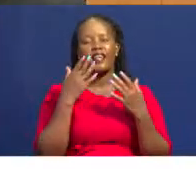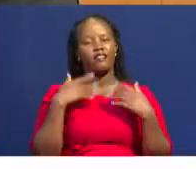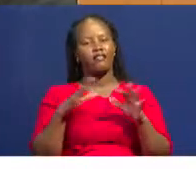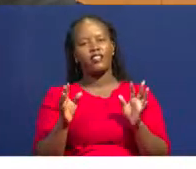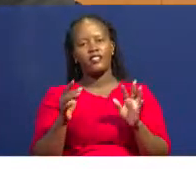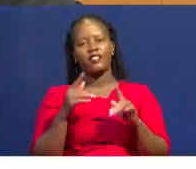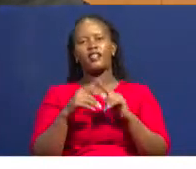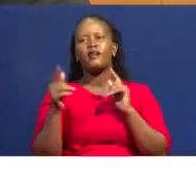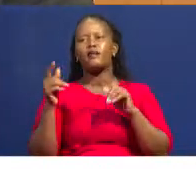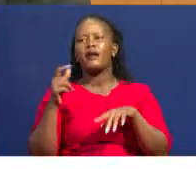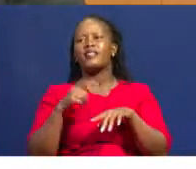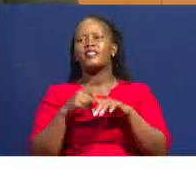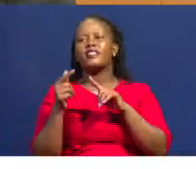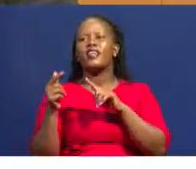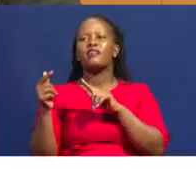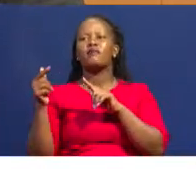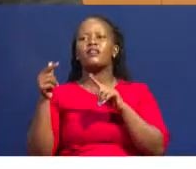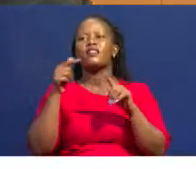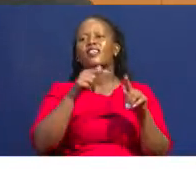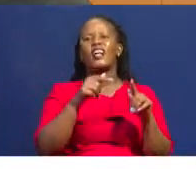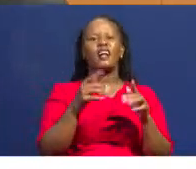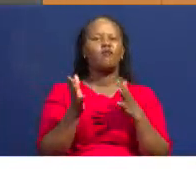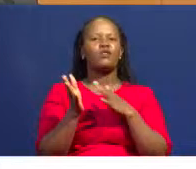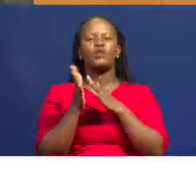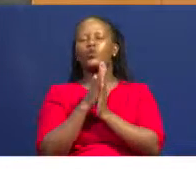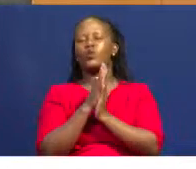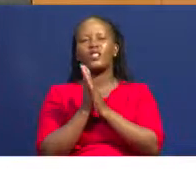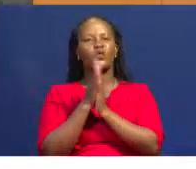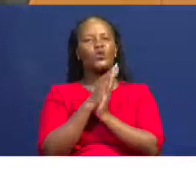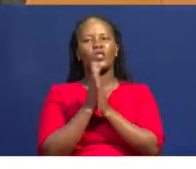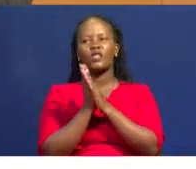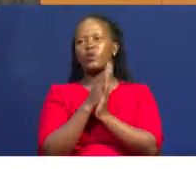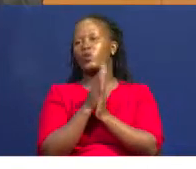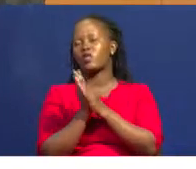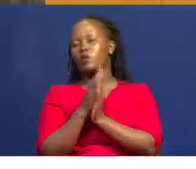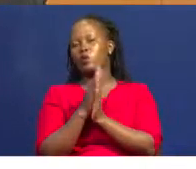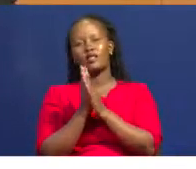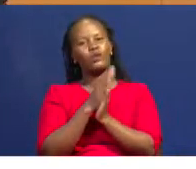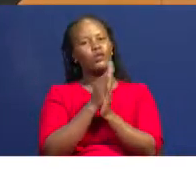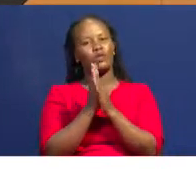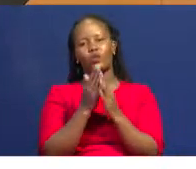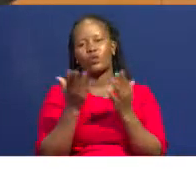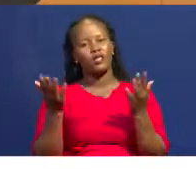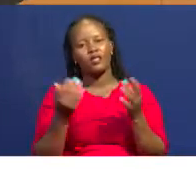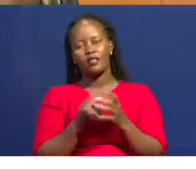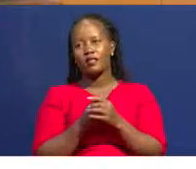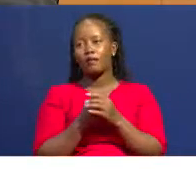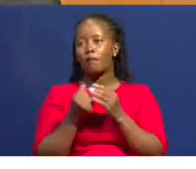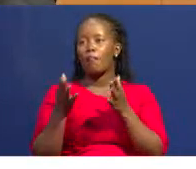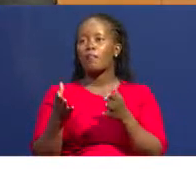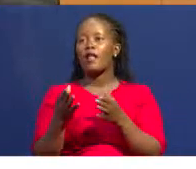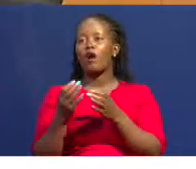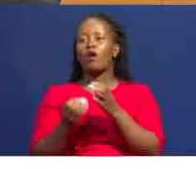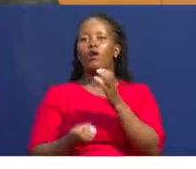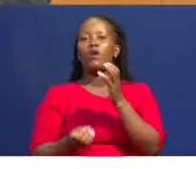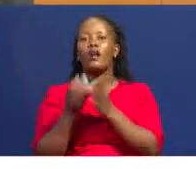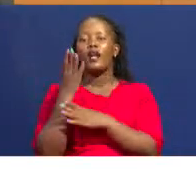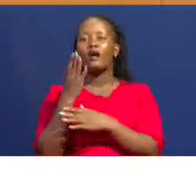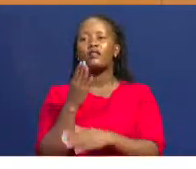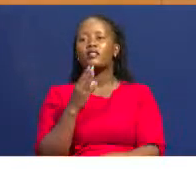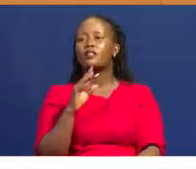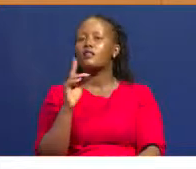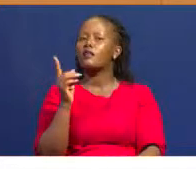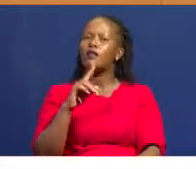many stories. There is the action plan. That action plan, when did we launch the action plan?